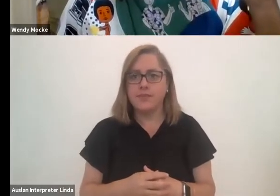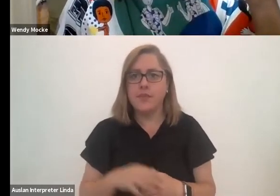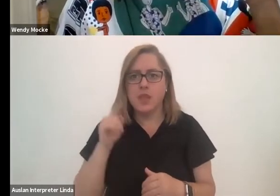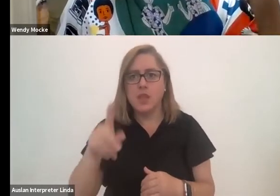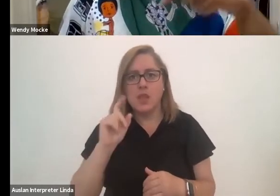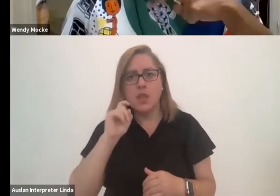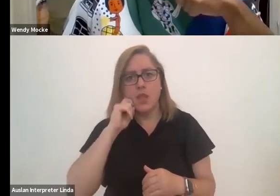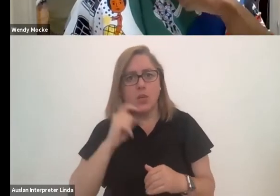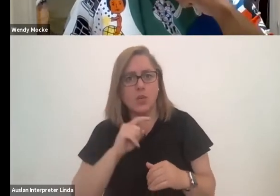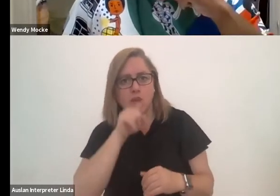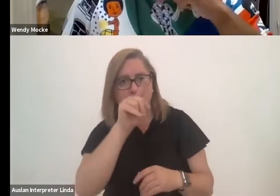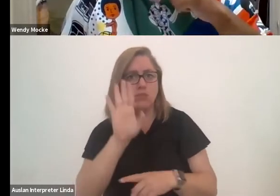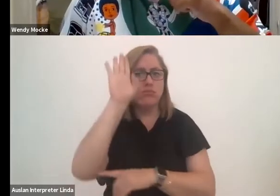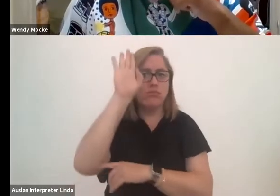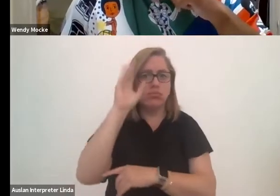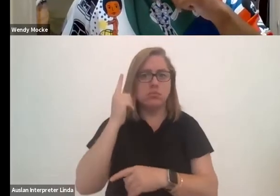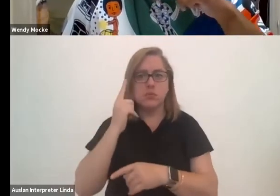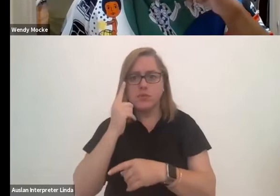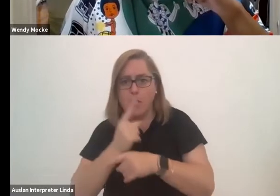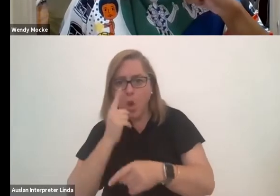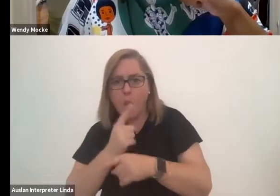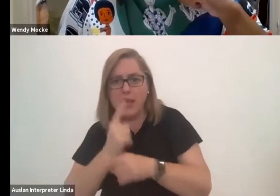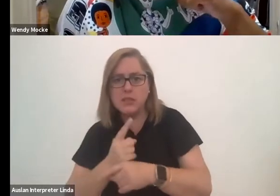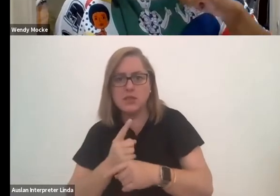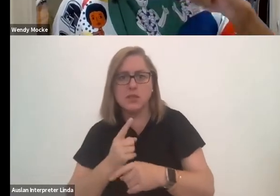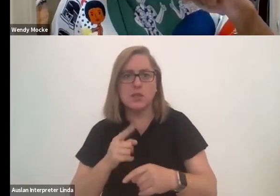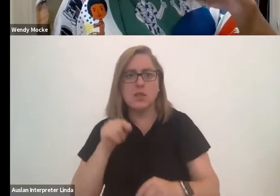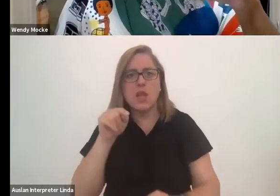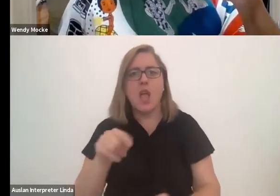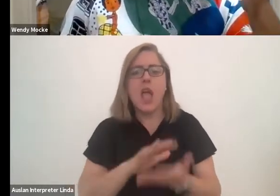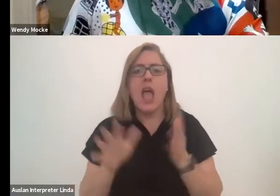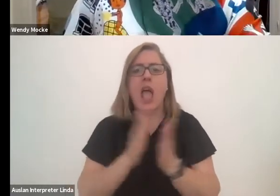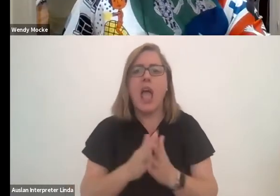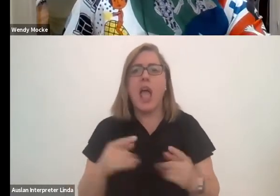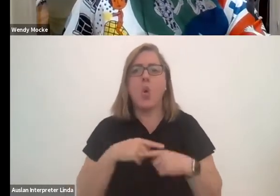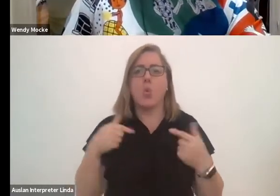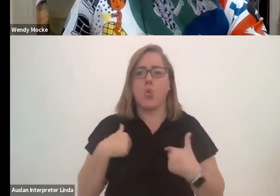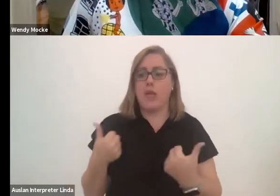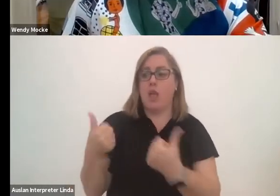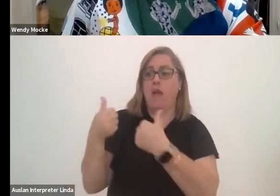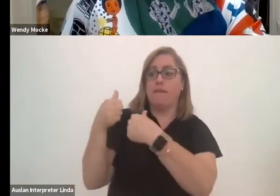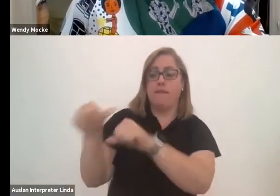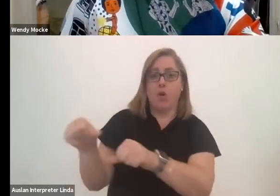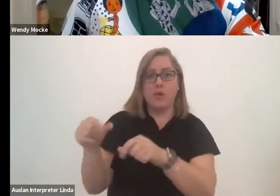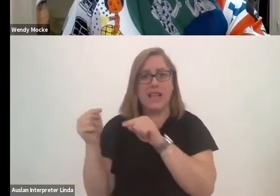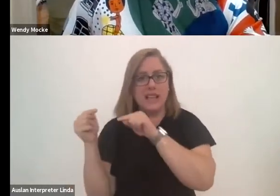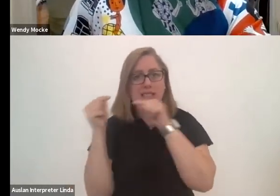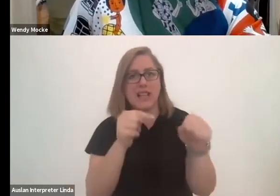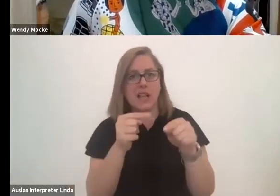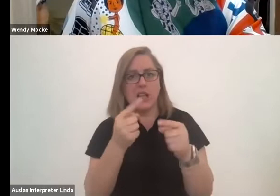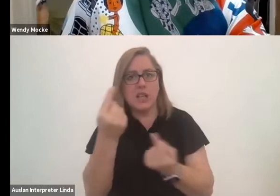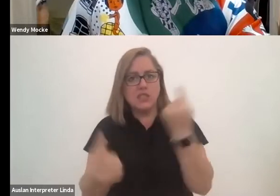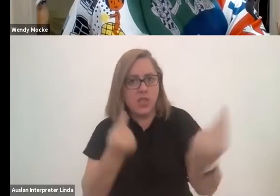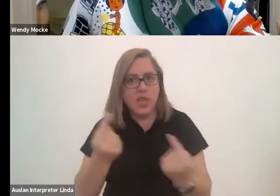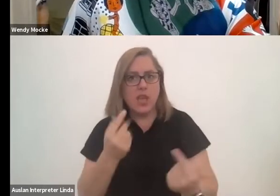I'll take another question from the comments section. How do we avoid attacking one another, even in spaces that are supposed to be